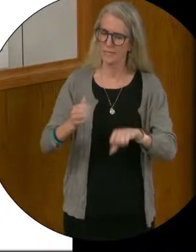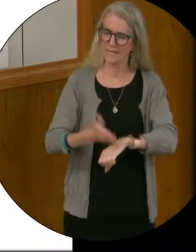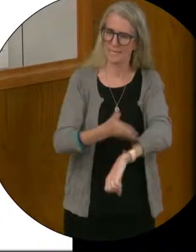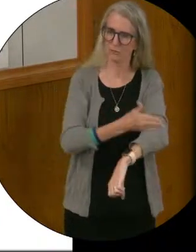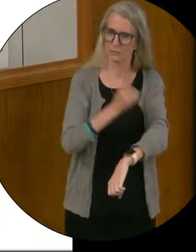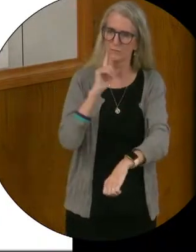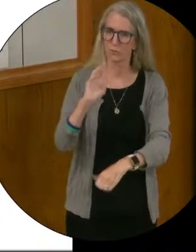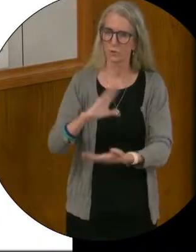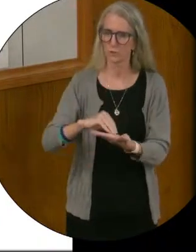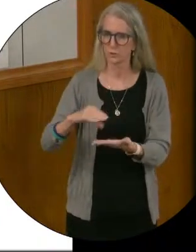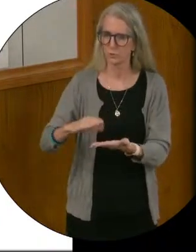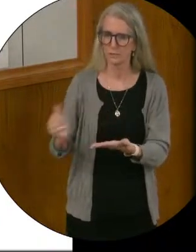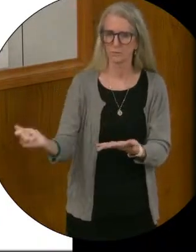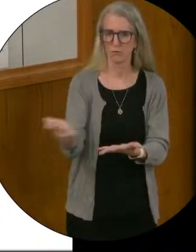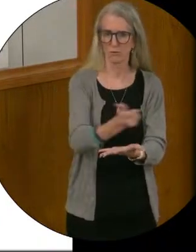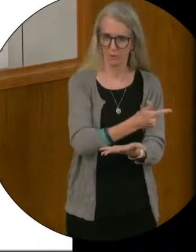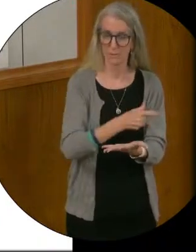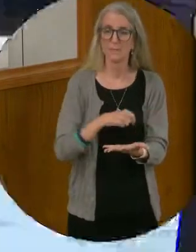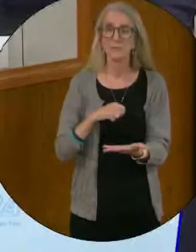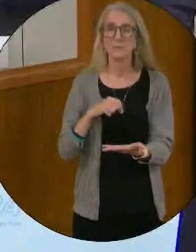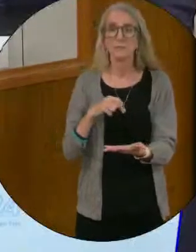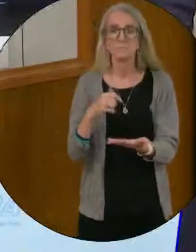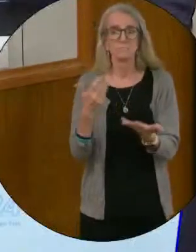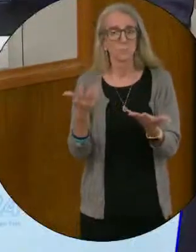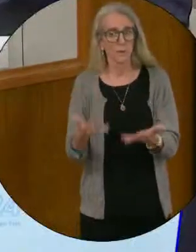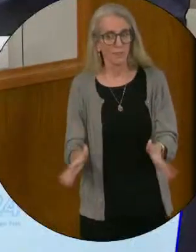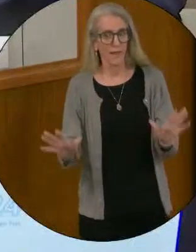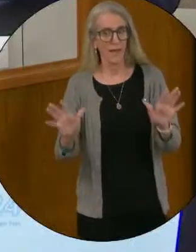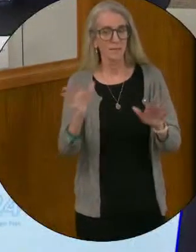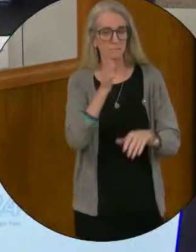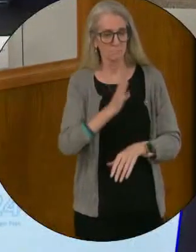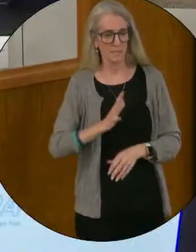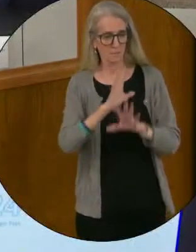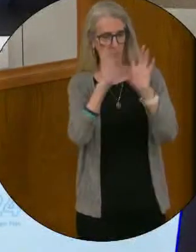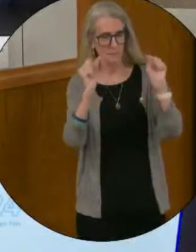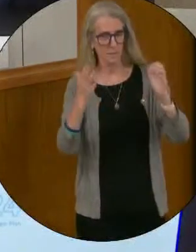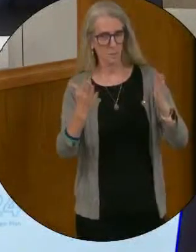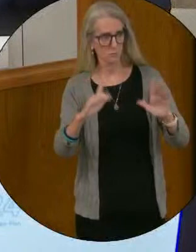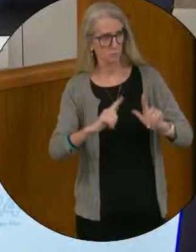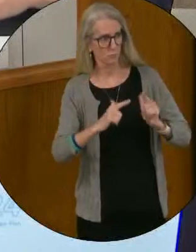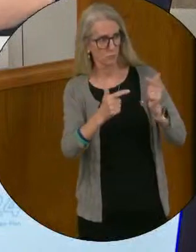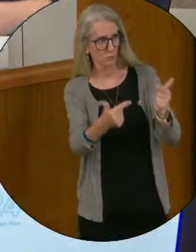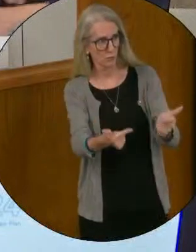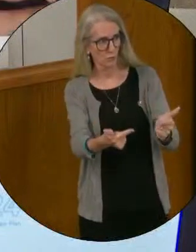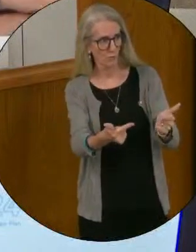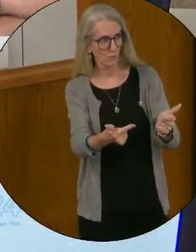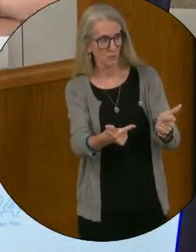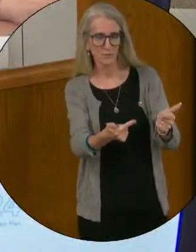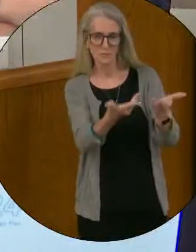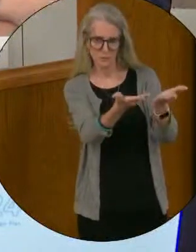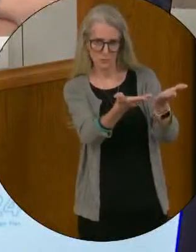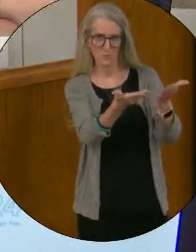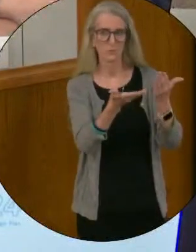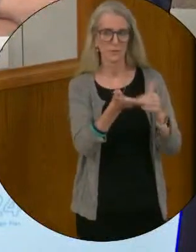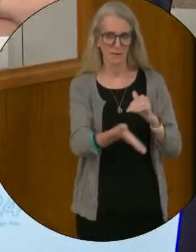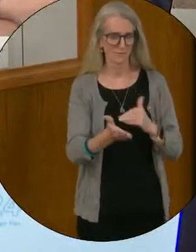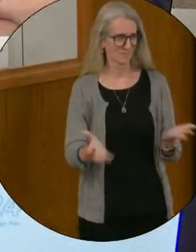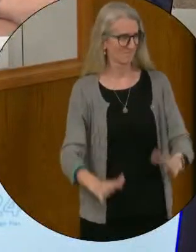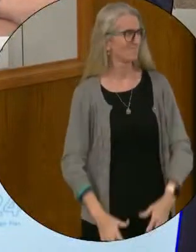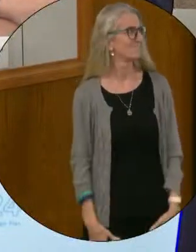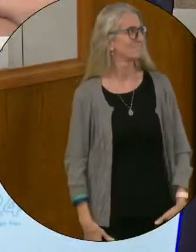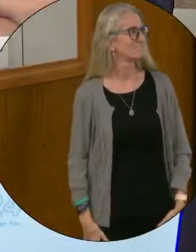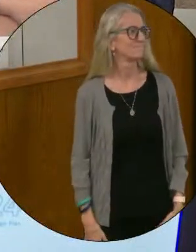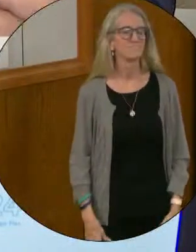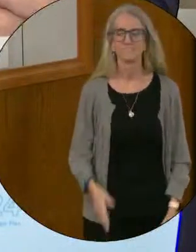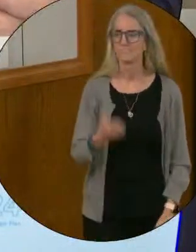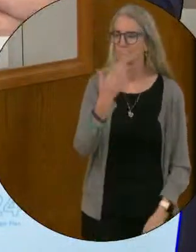students. So, and with that, Madam President, I would like to turn the presentation back to Dr. Barton. Thank